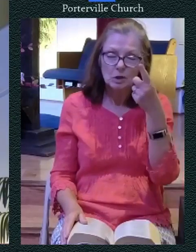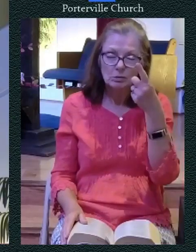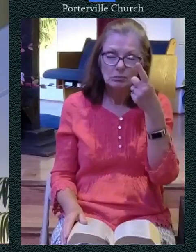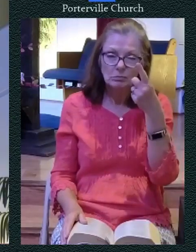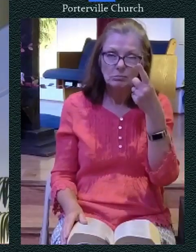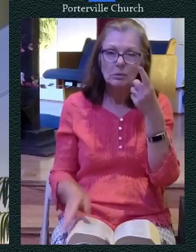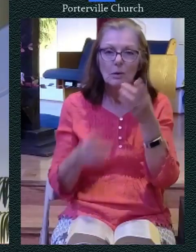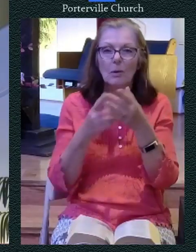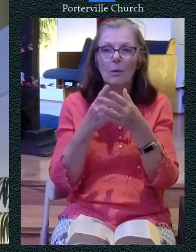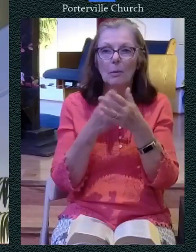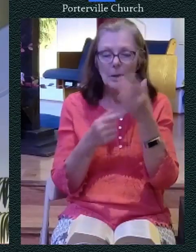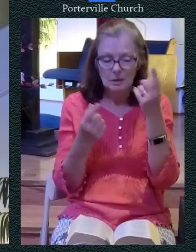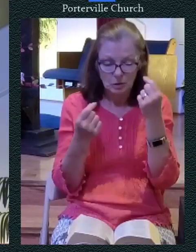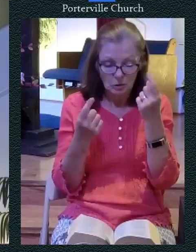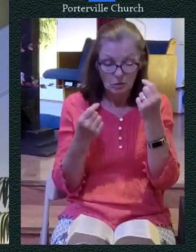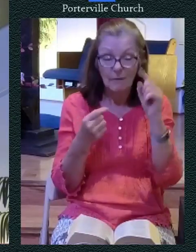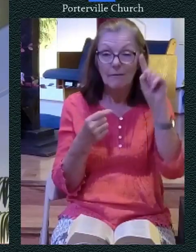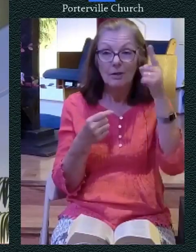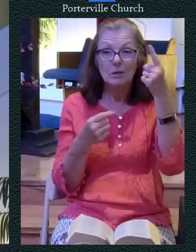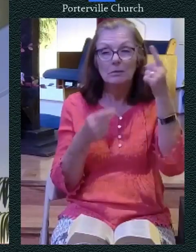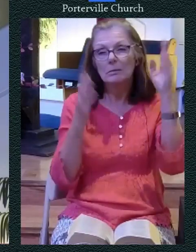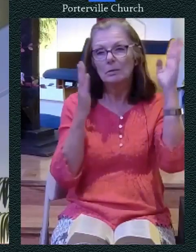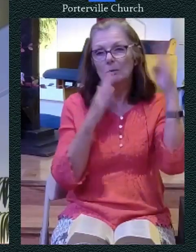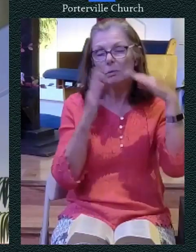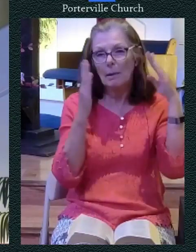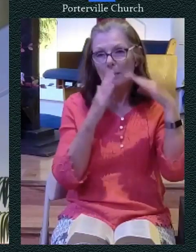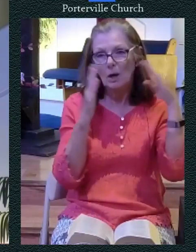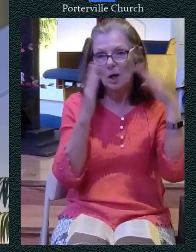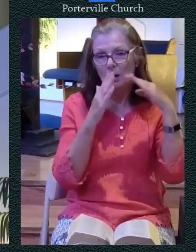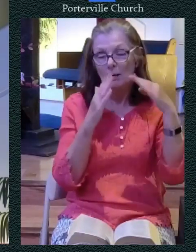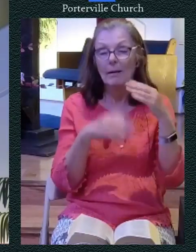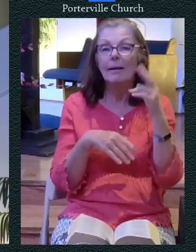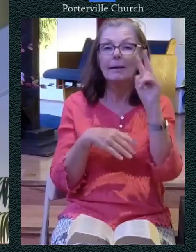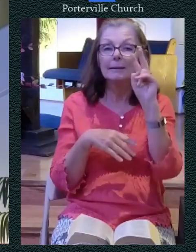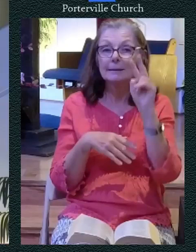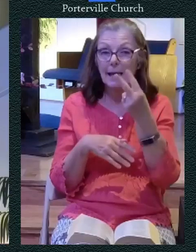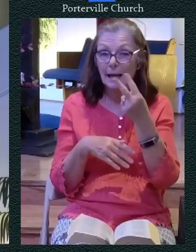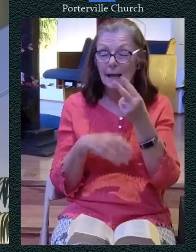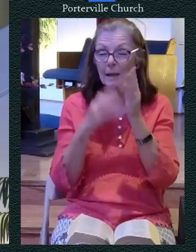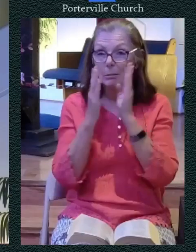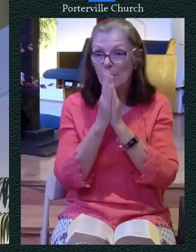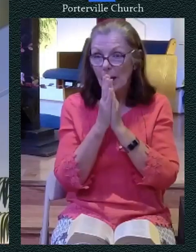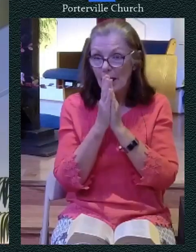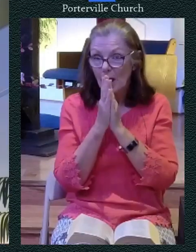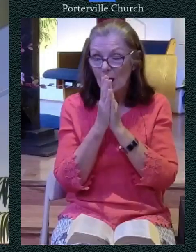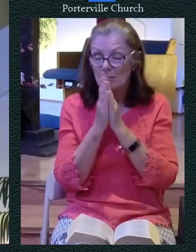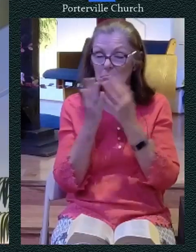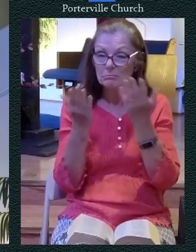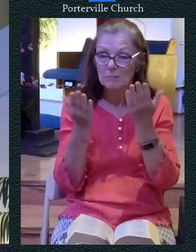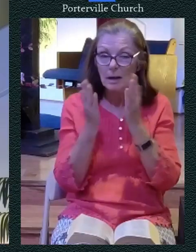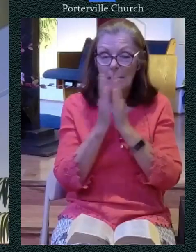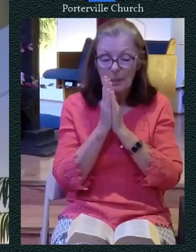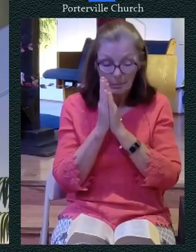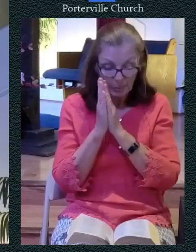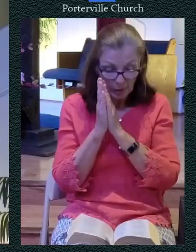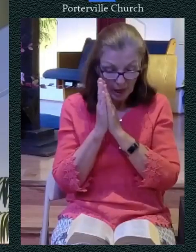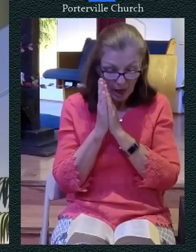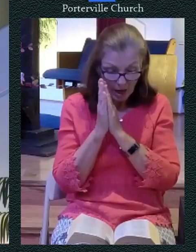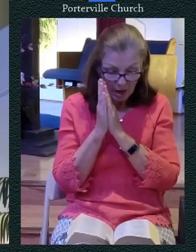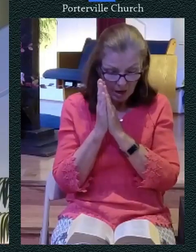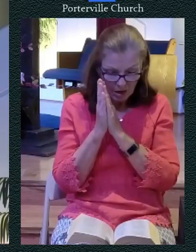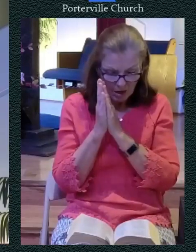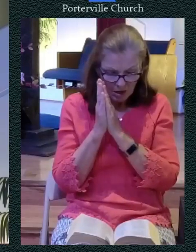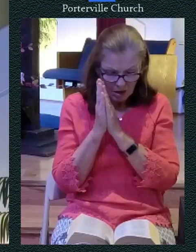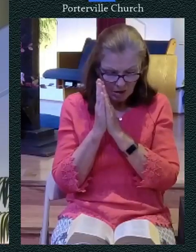understand this. Trouble, followed by prayer, and the prayer is kind of a threefold prayer, as it were.